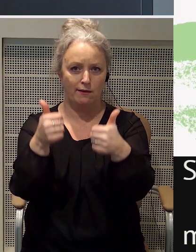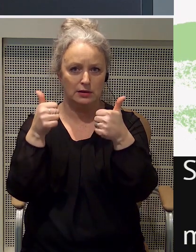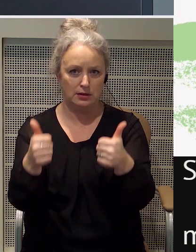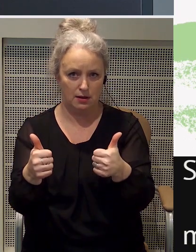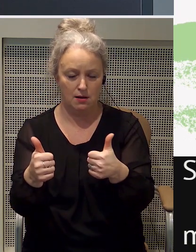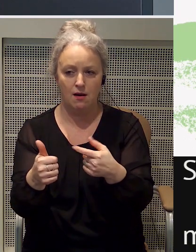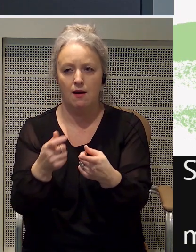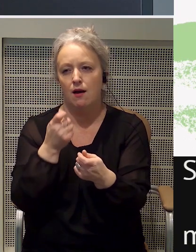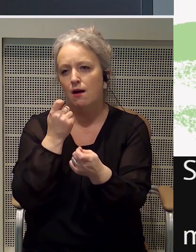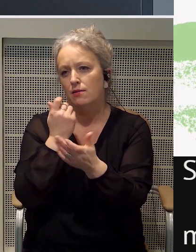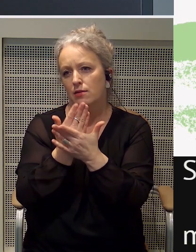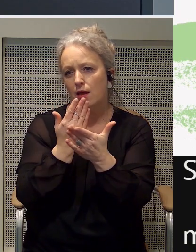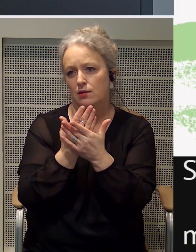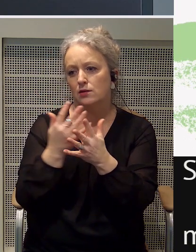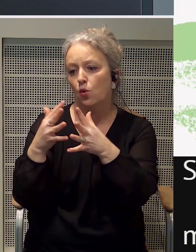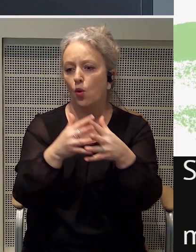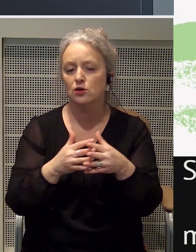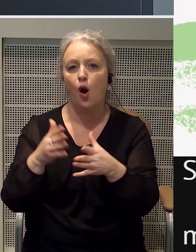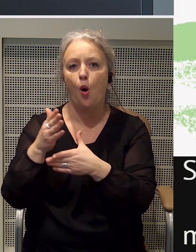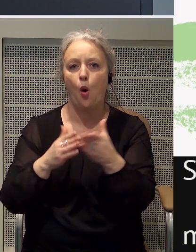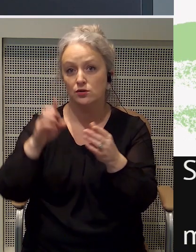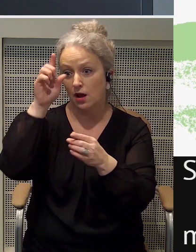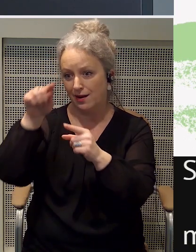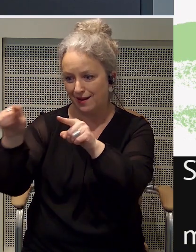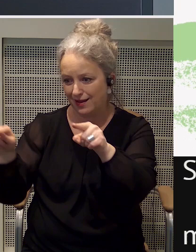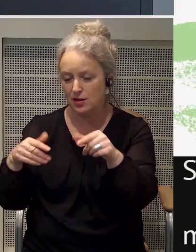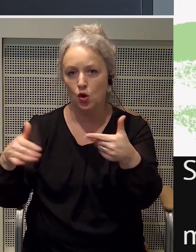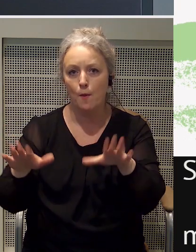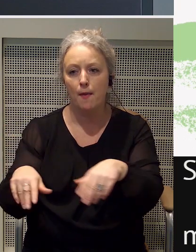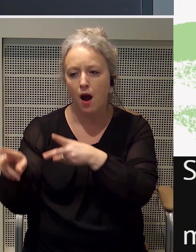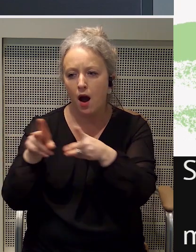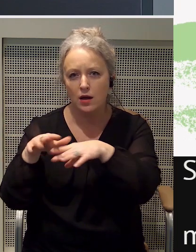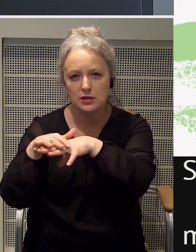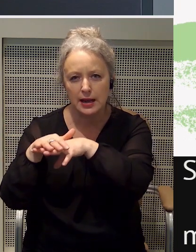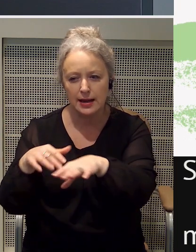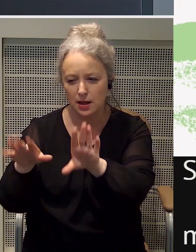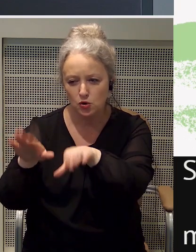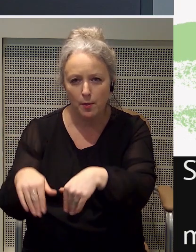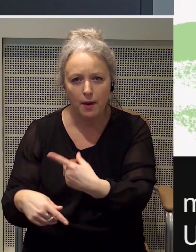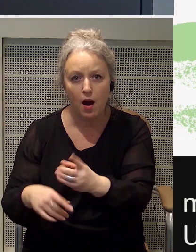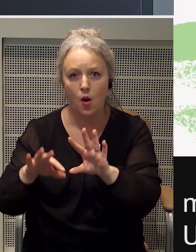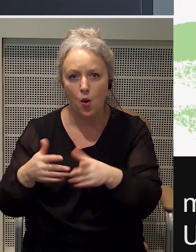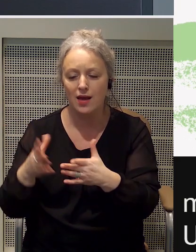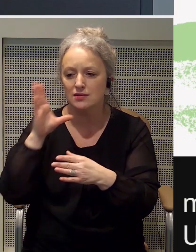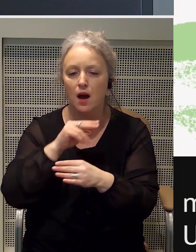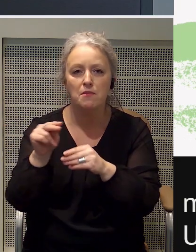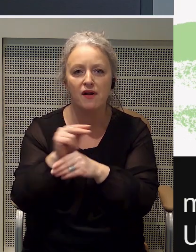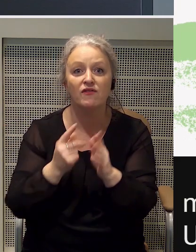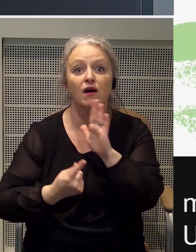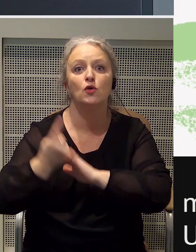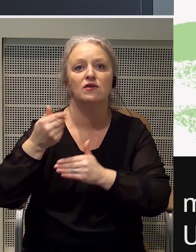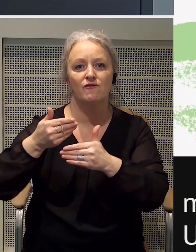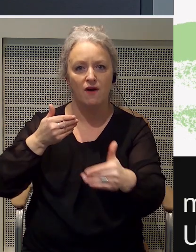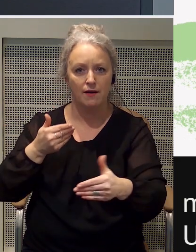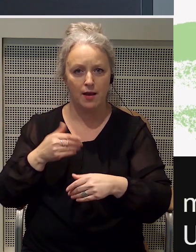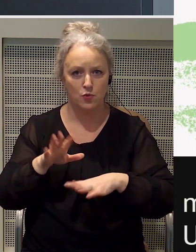was very urgent because treatment has to be started before the child is 2 years old. And in many